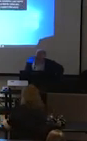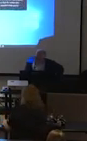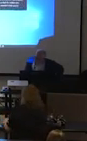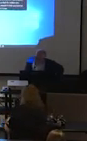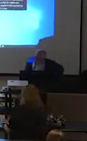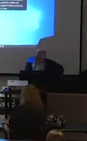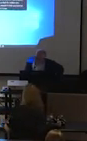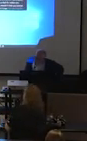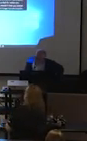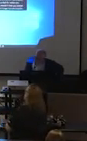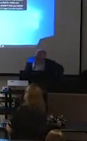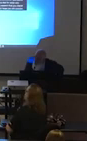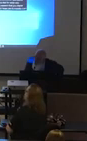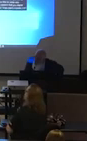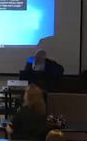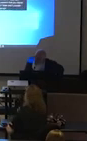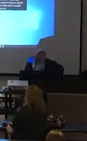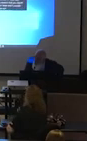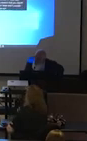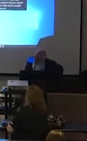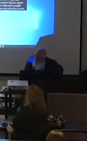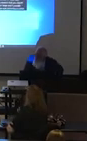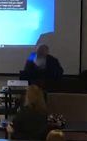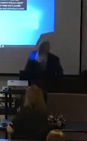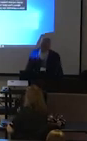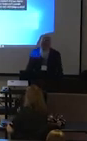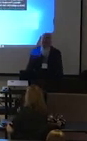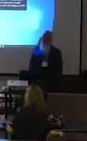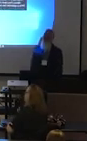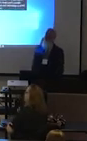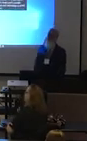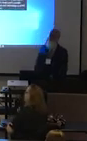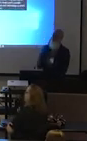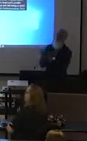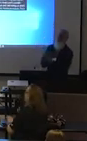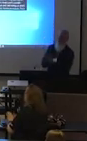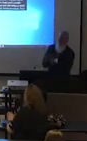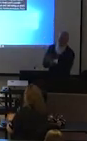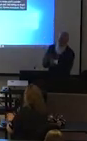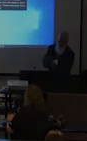you'll consider coming back and telling us what's coming next. Thanks, everybody. This is really great.